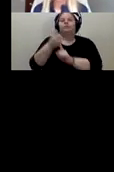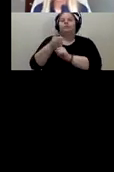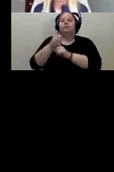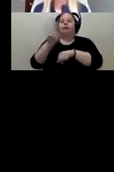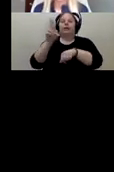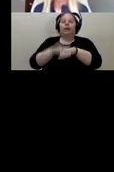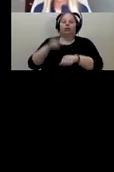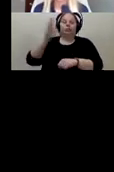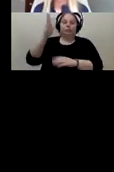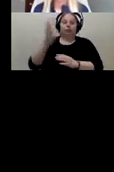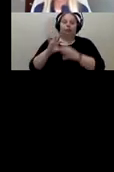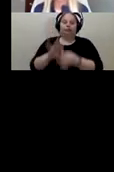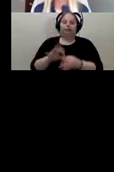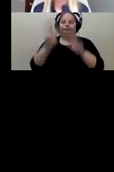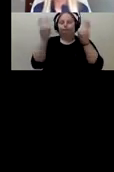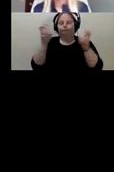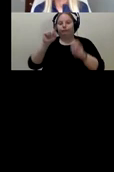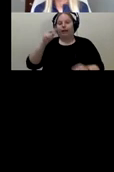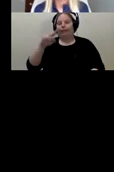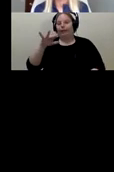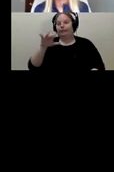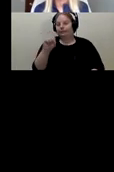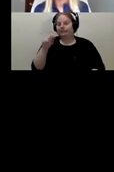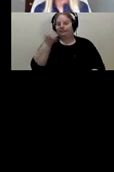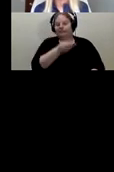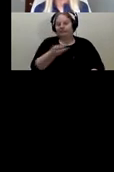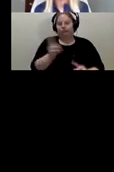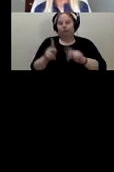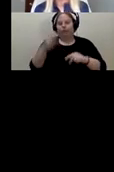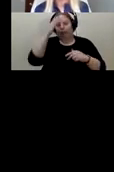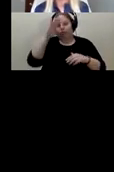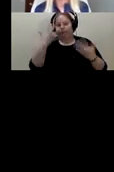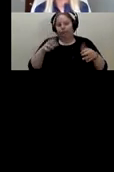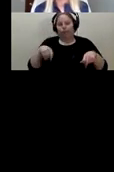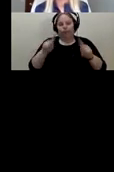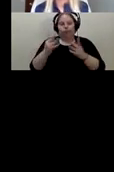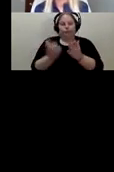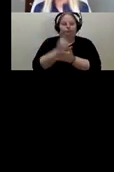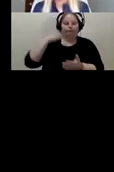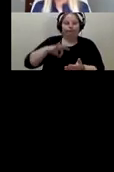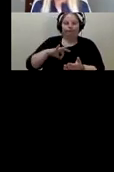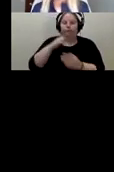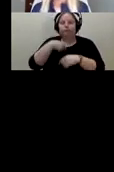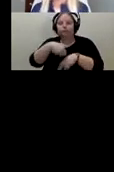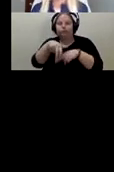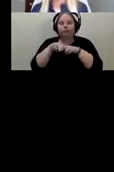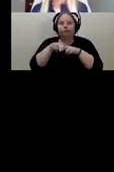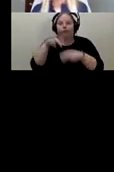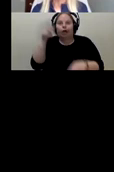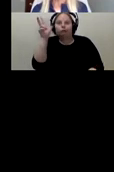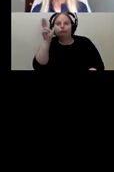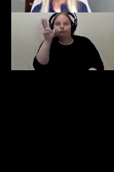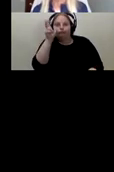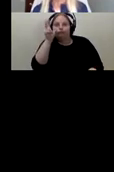national speaker on the topic of ethics. Several of us I know have had the opportunity to sit in on some of her